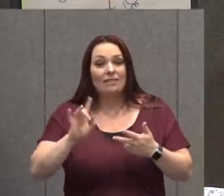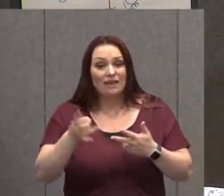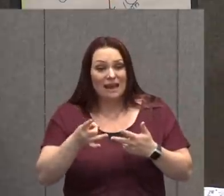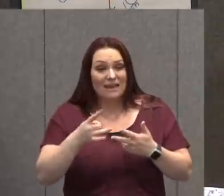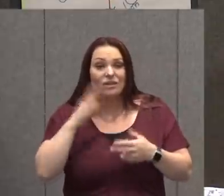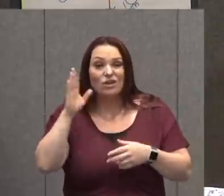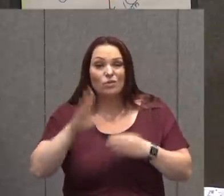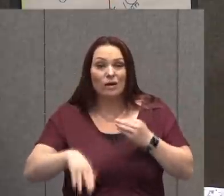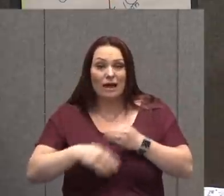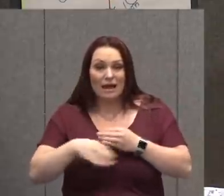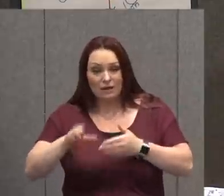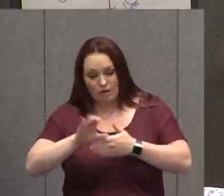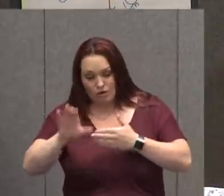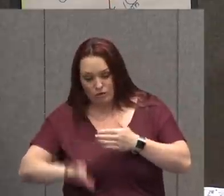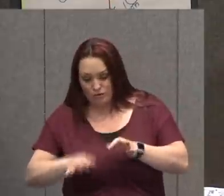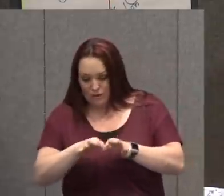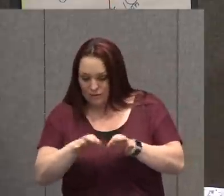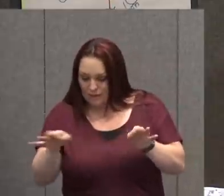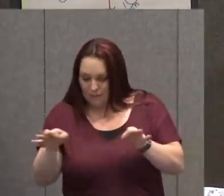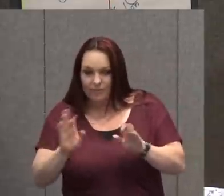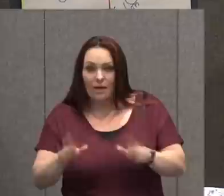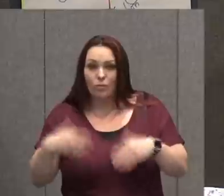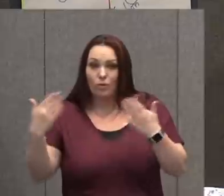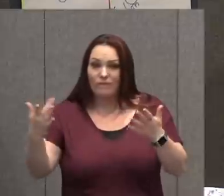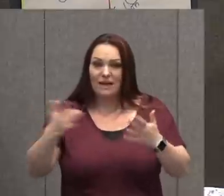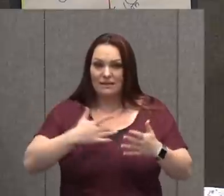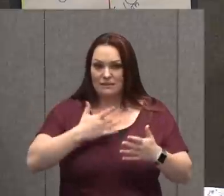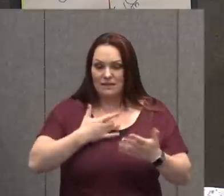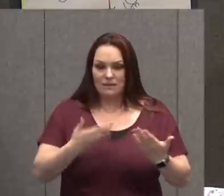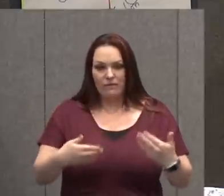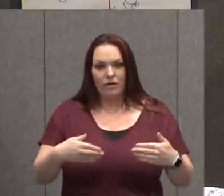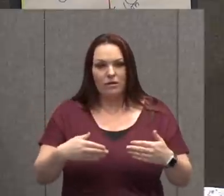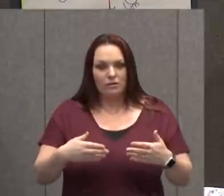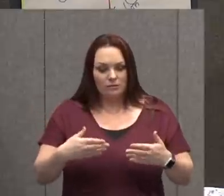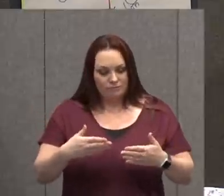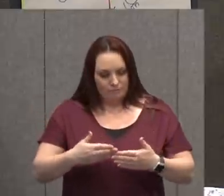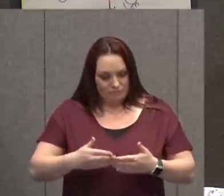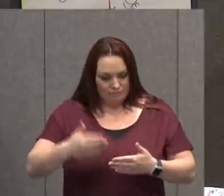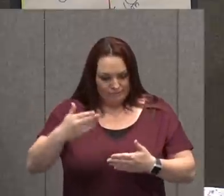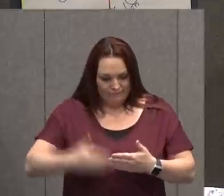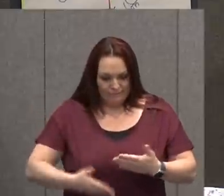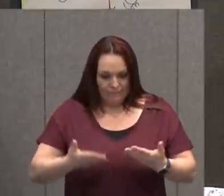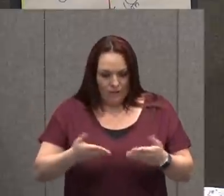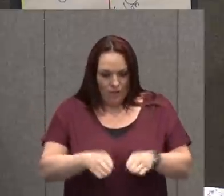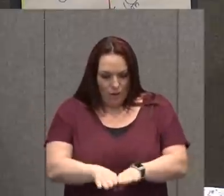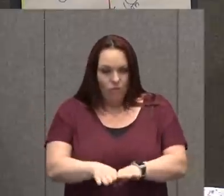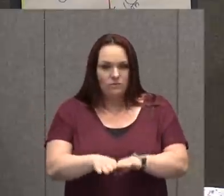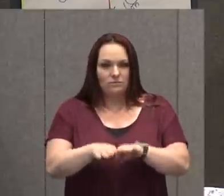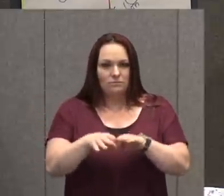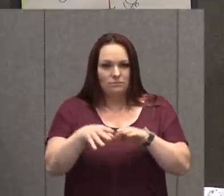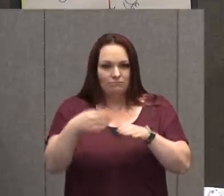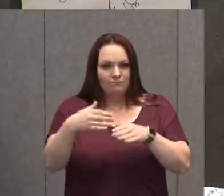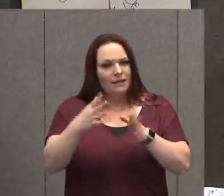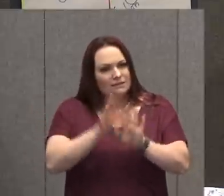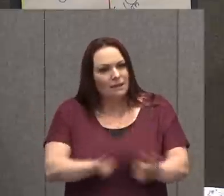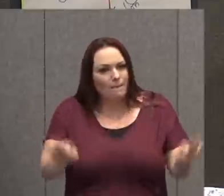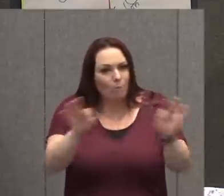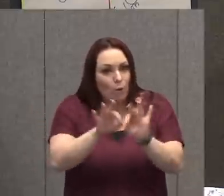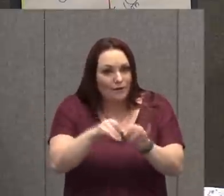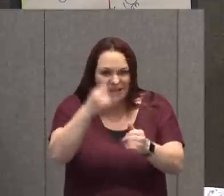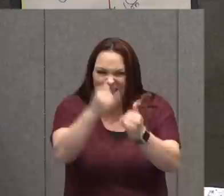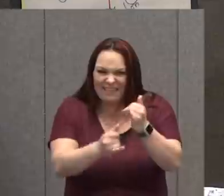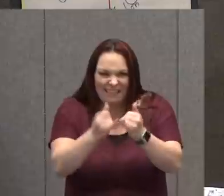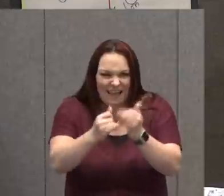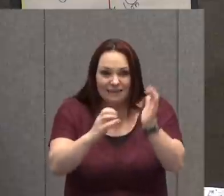a concluding statement that provides a sense of closure. This is really important. This is that last paragraph that you're going to